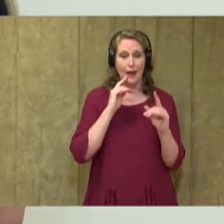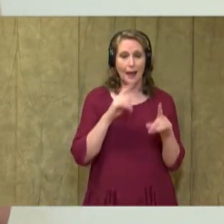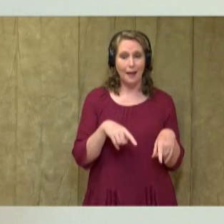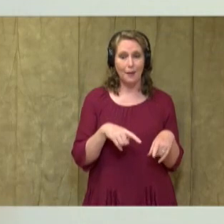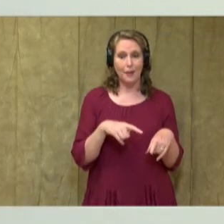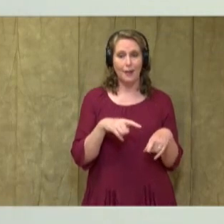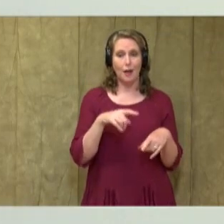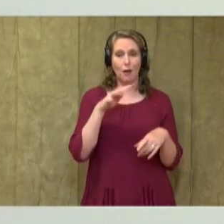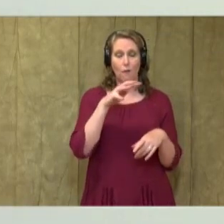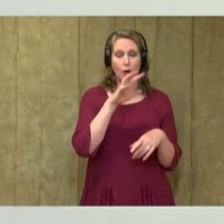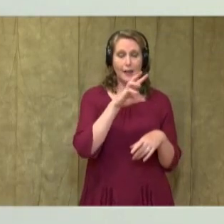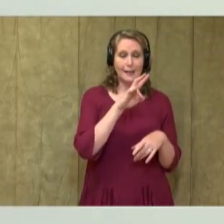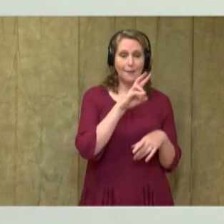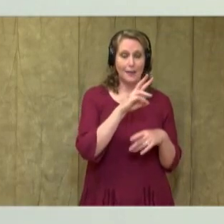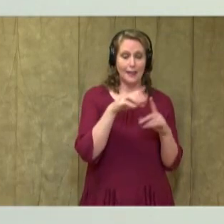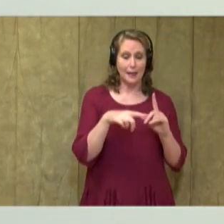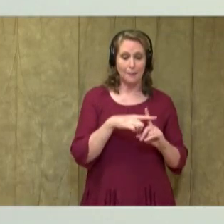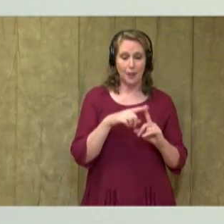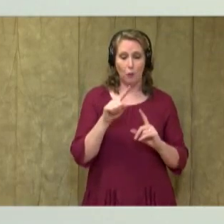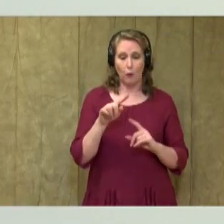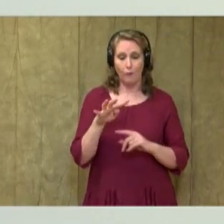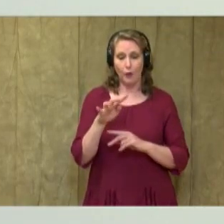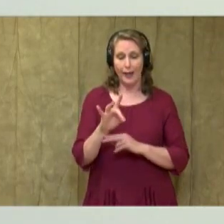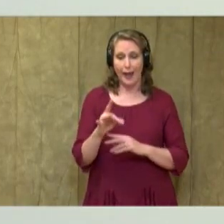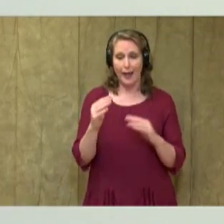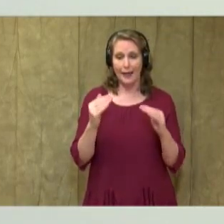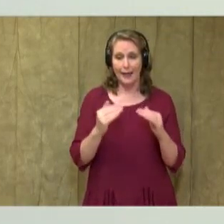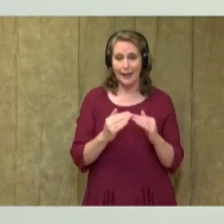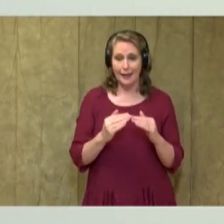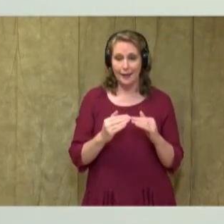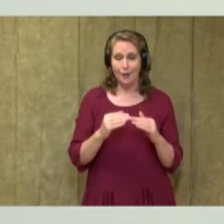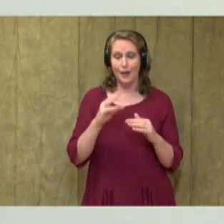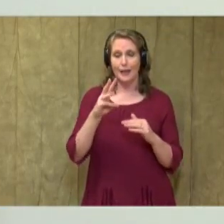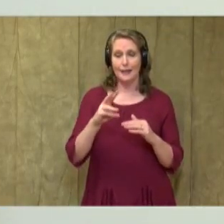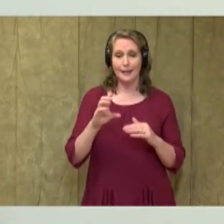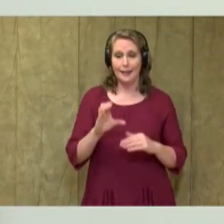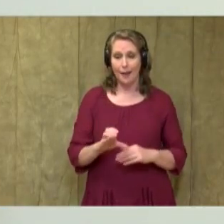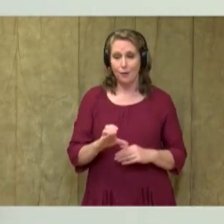answer to 476 plus 148 would be